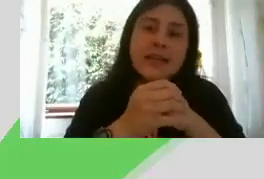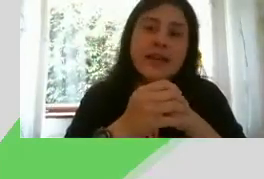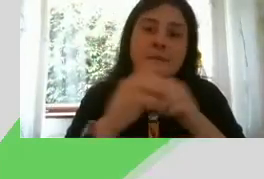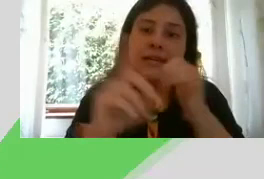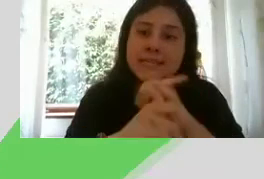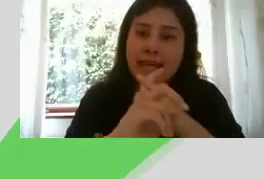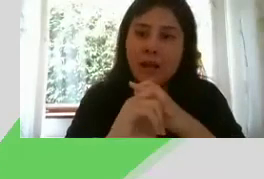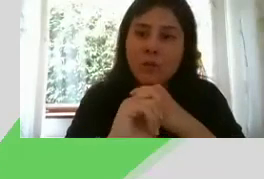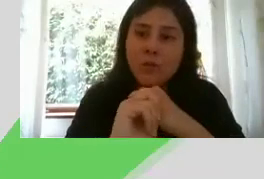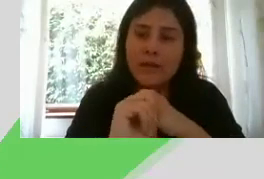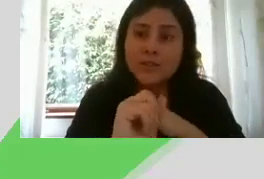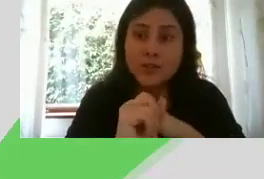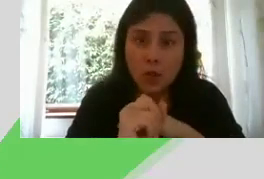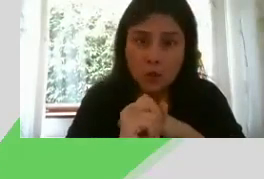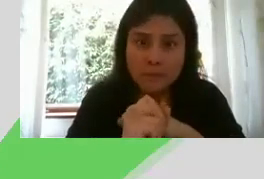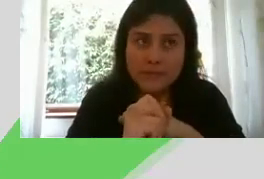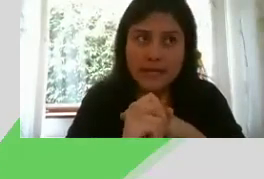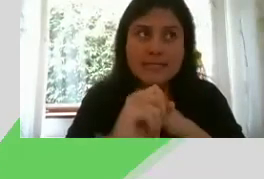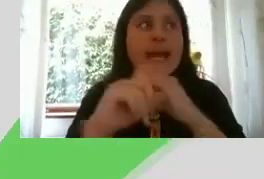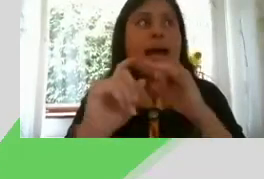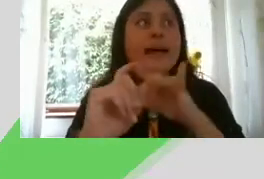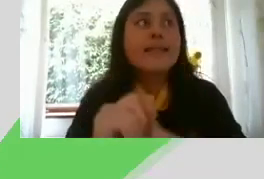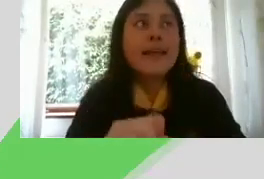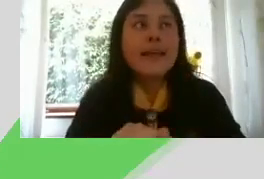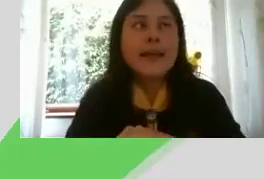the BSL Zone website